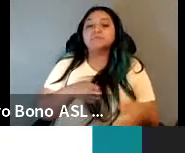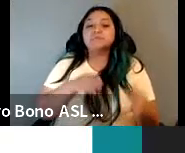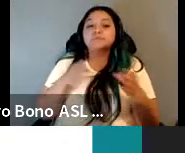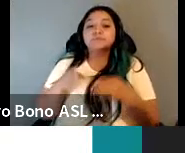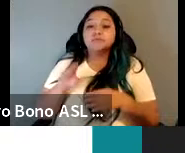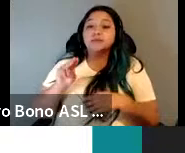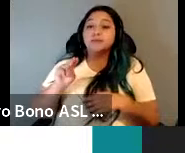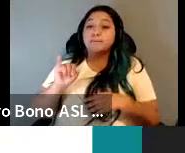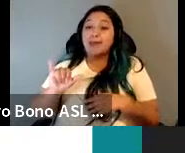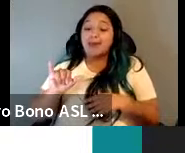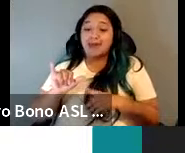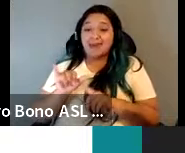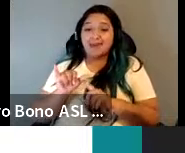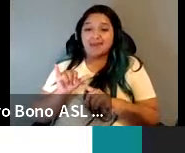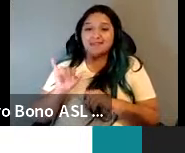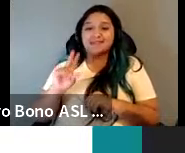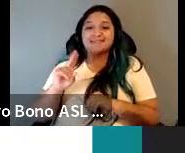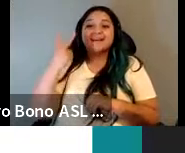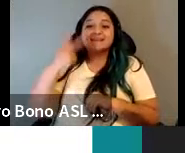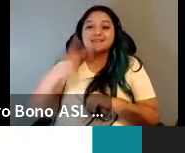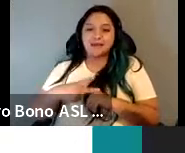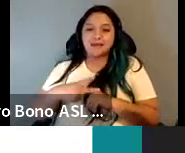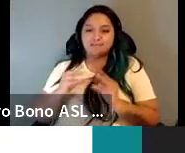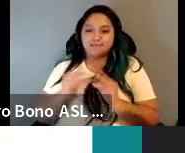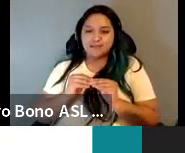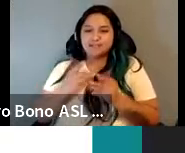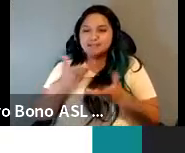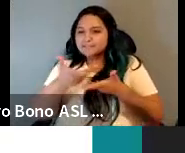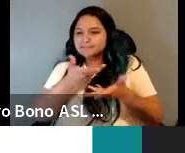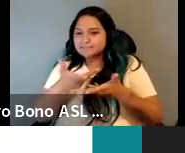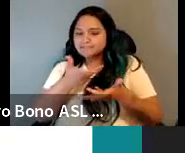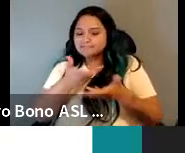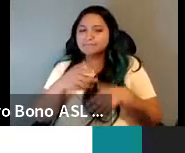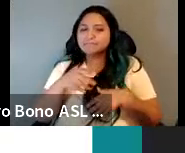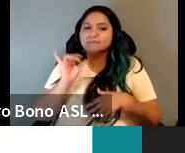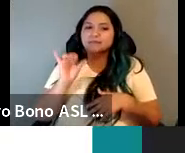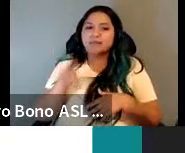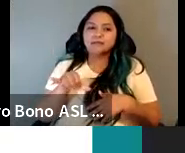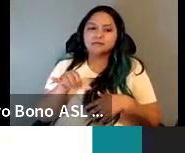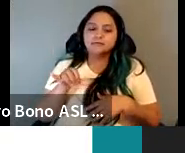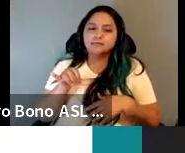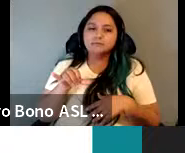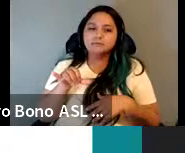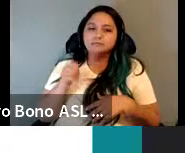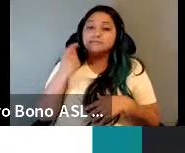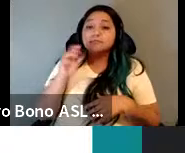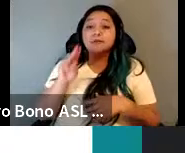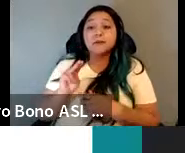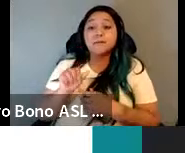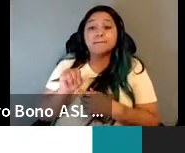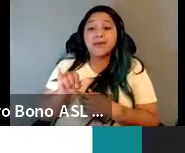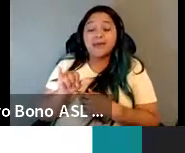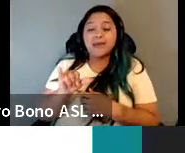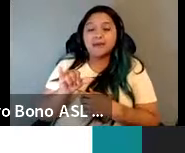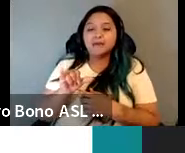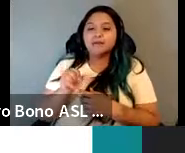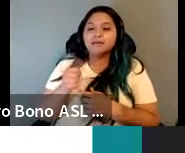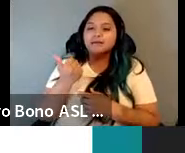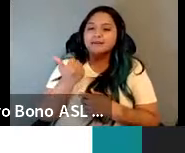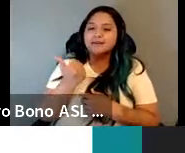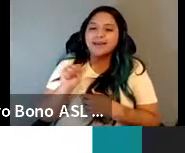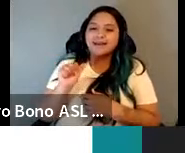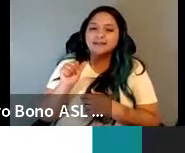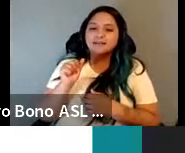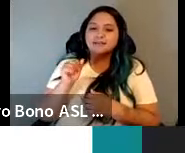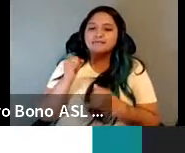hear about you, because at the May, final changes meeting, we saw that the community